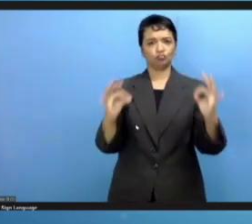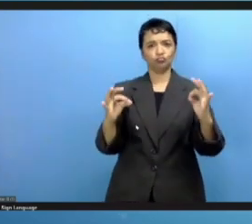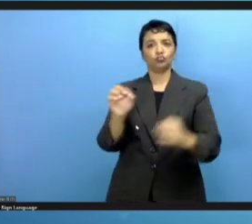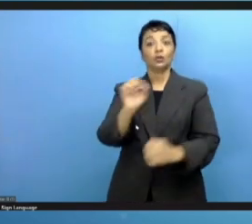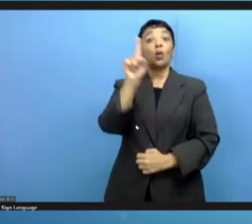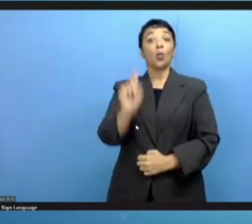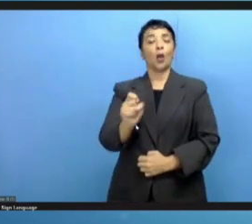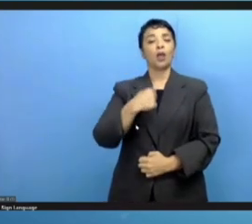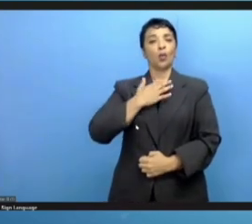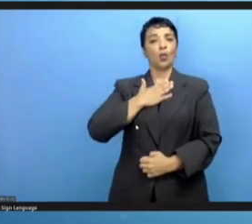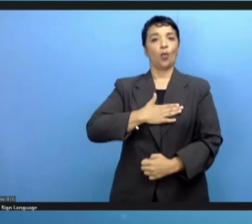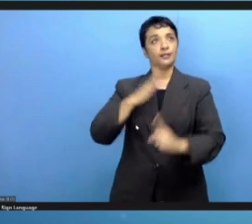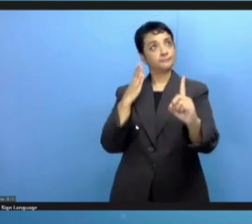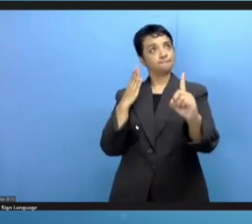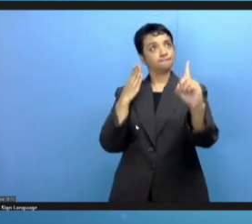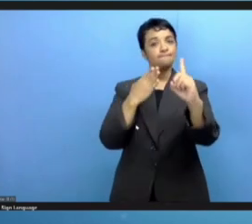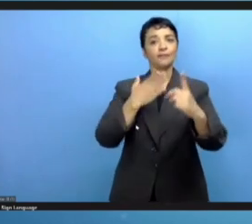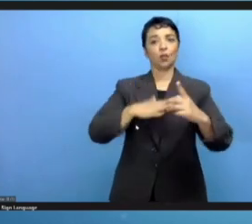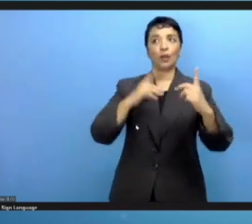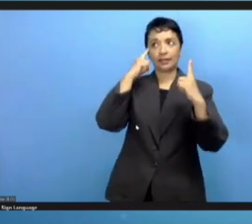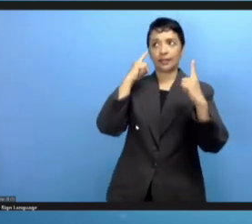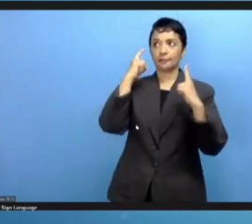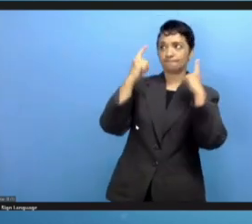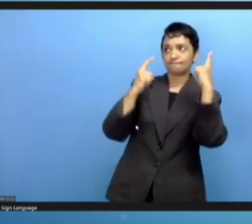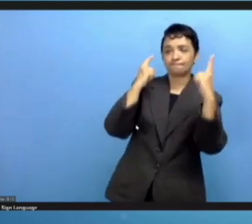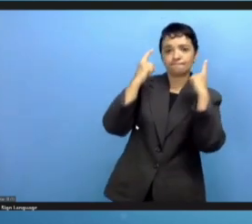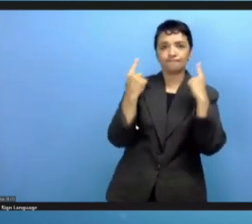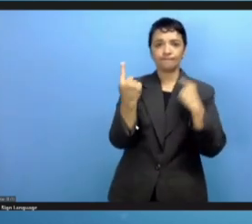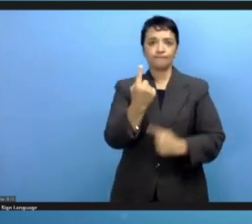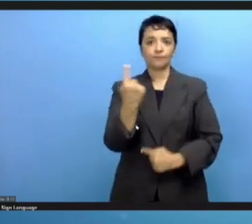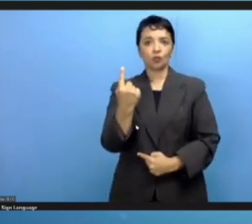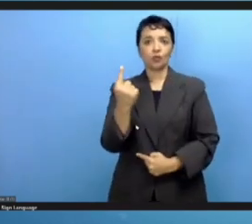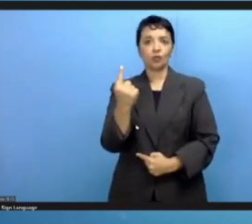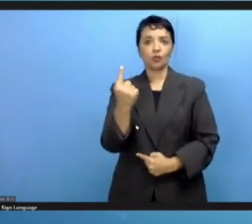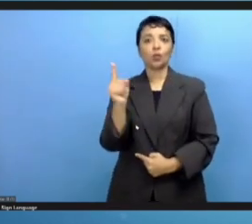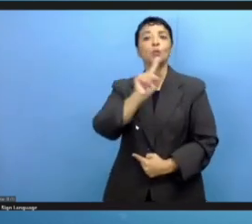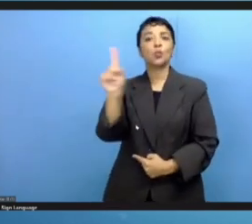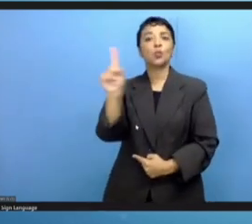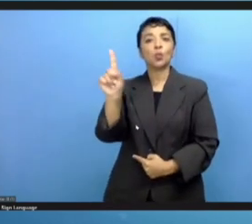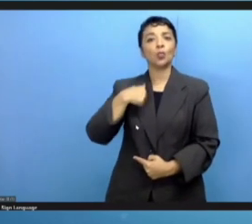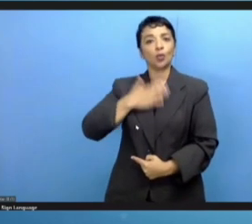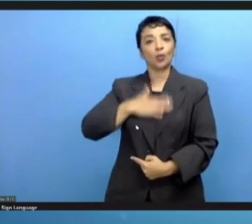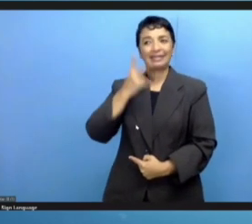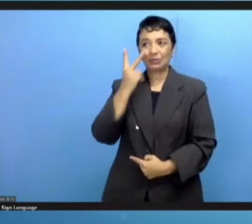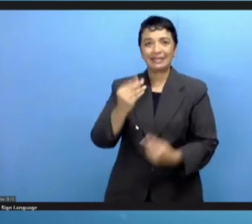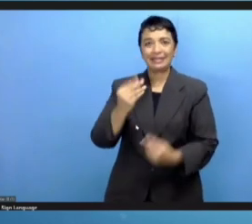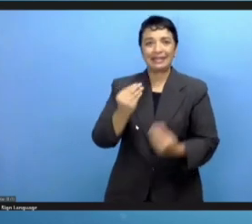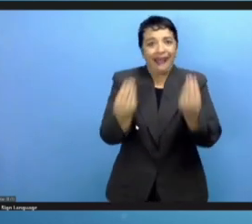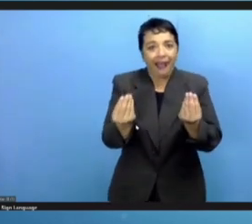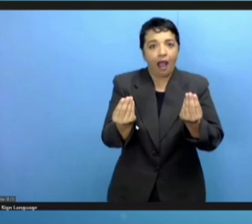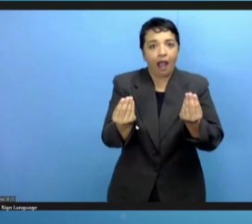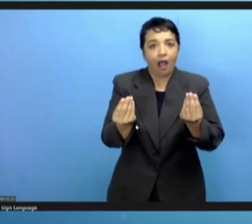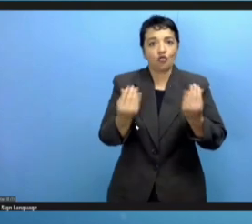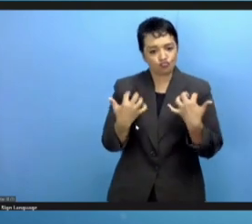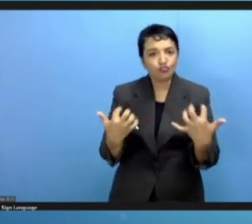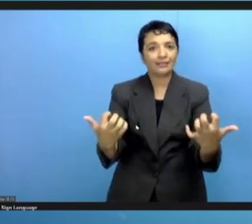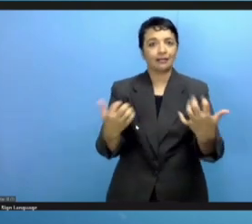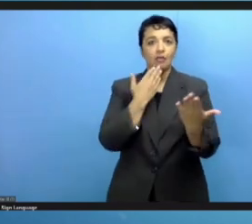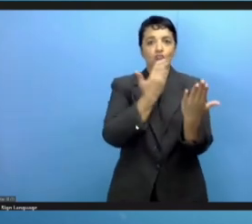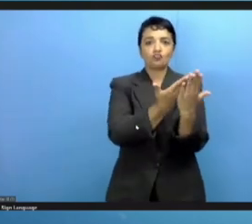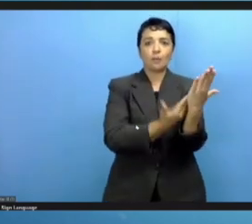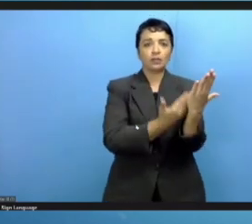just reflections. We need to see tangible, pragmatic, and implementable proposals to